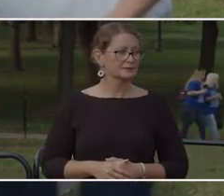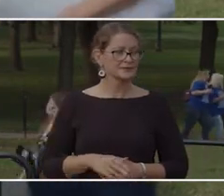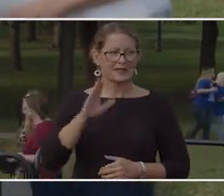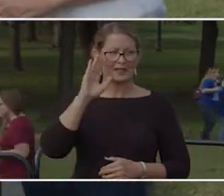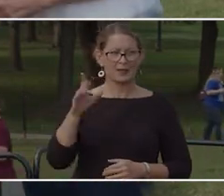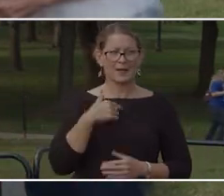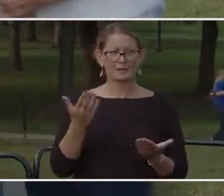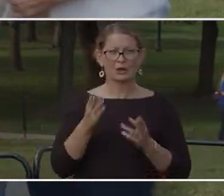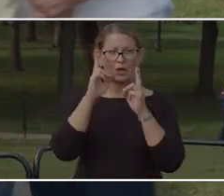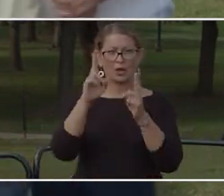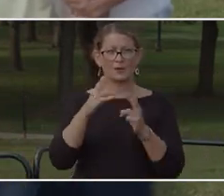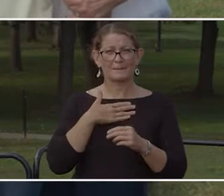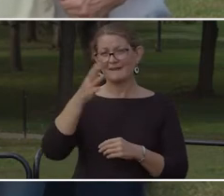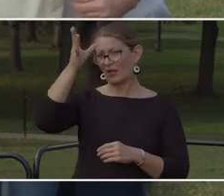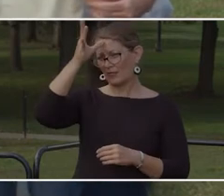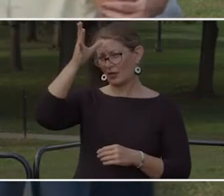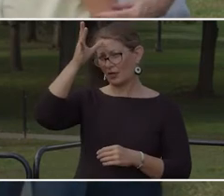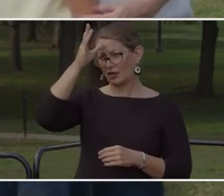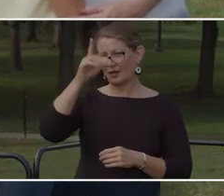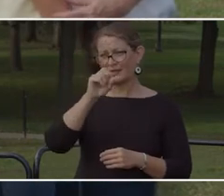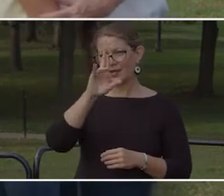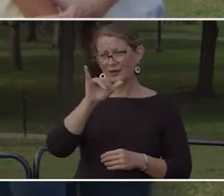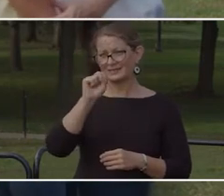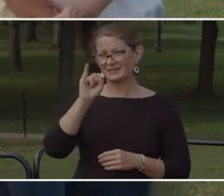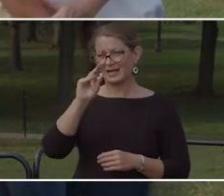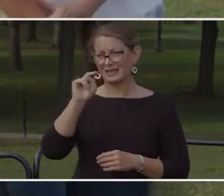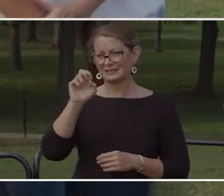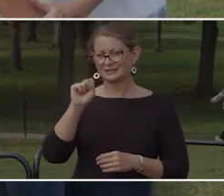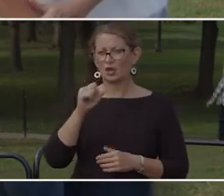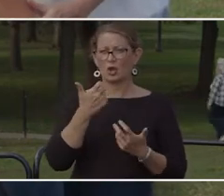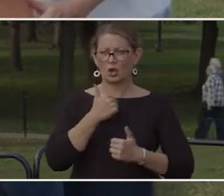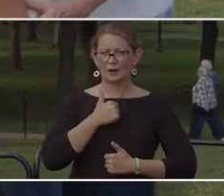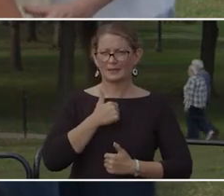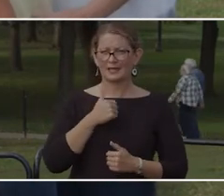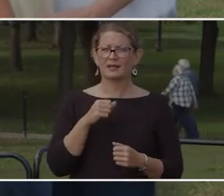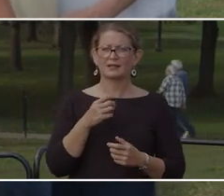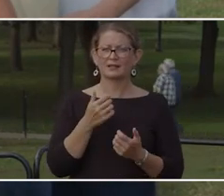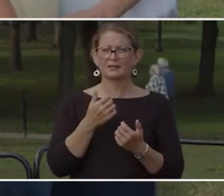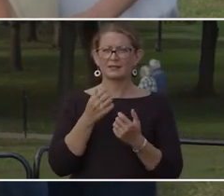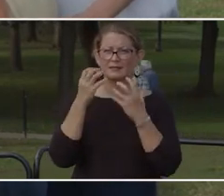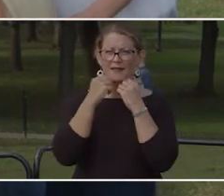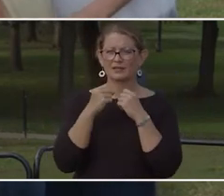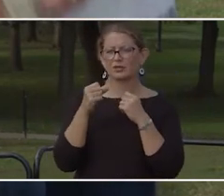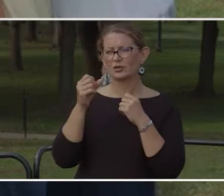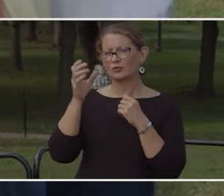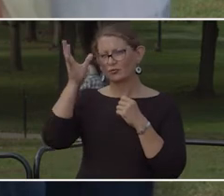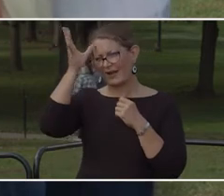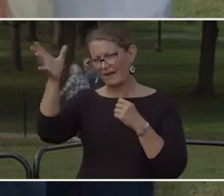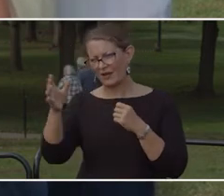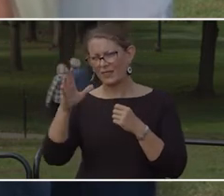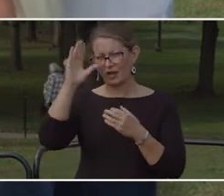Hello, I'm here to honor my father, Larry Steins, Army, loving grandfather, loving